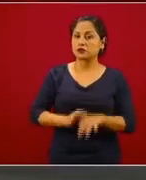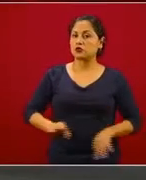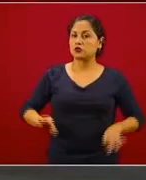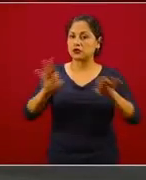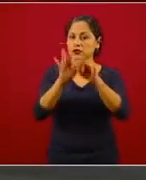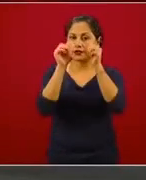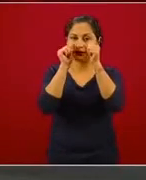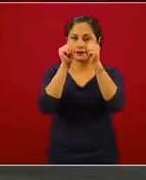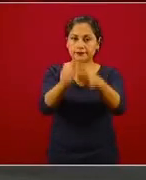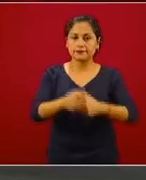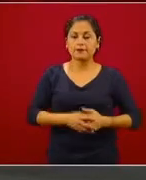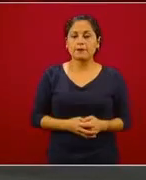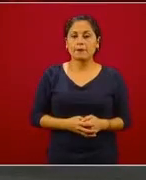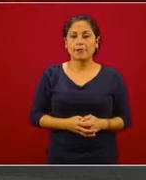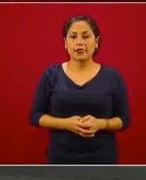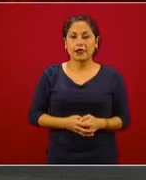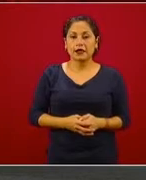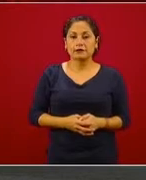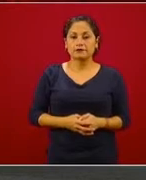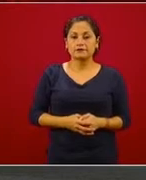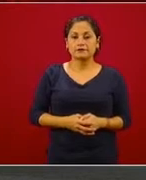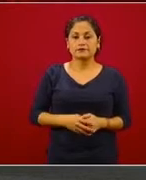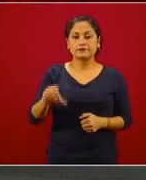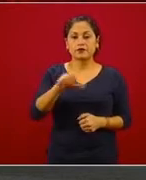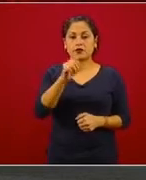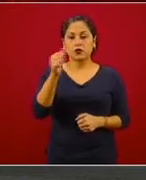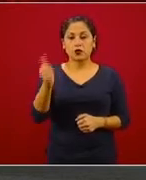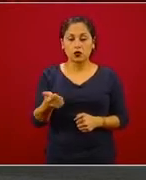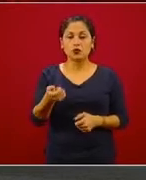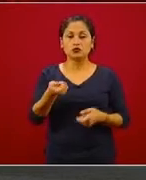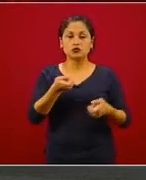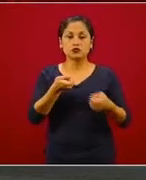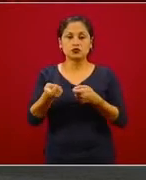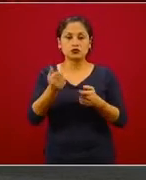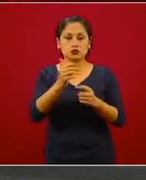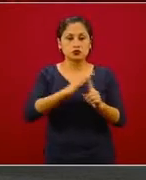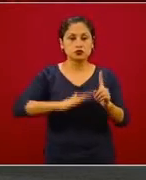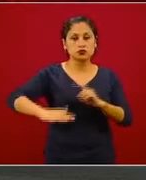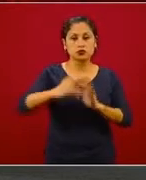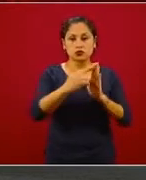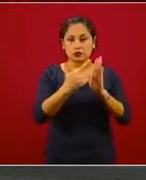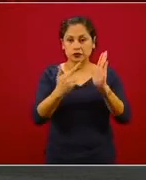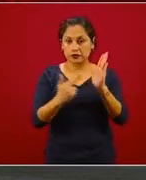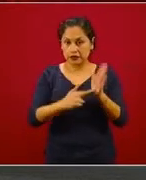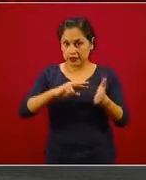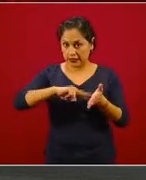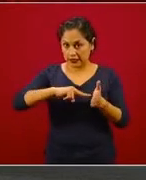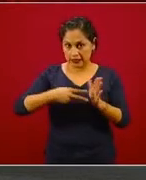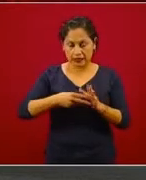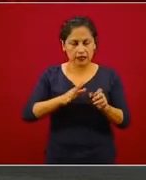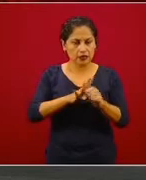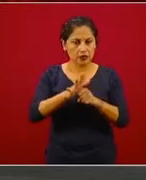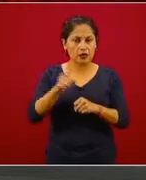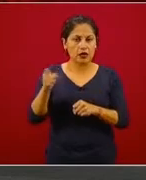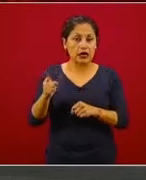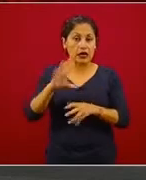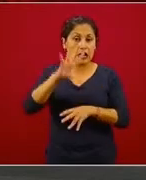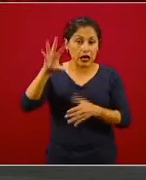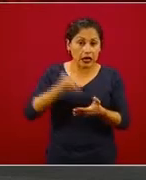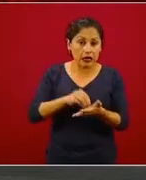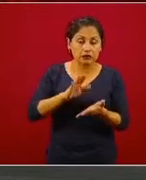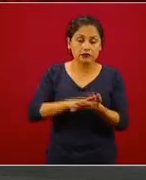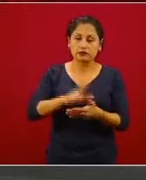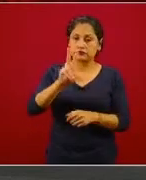have transport, so we have different numbers there, and it's very important. So we have the